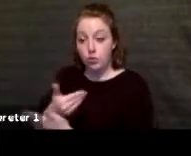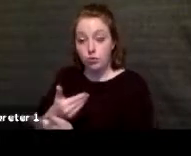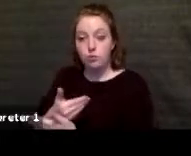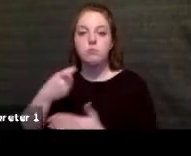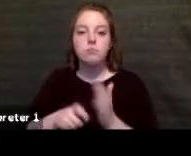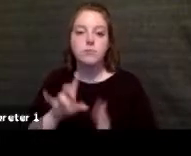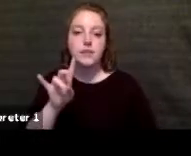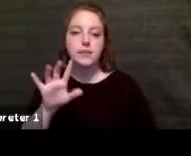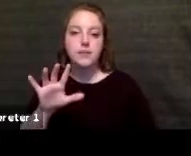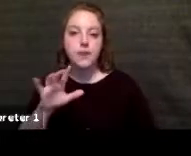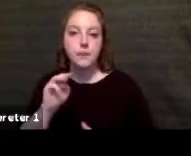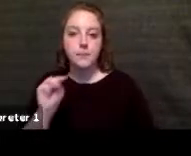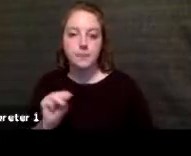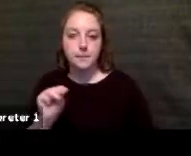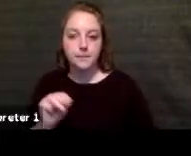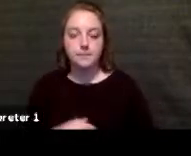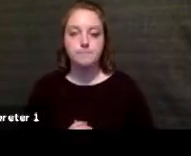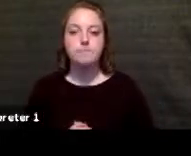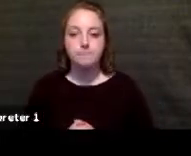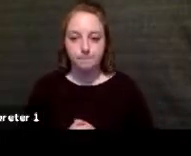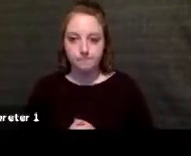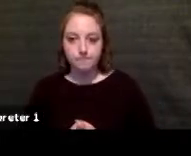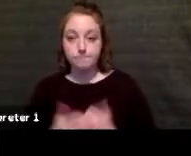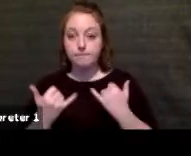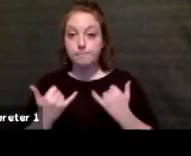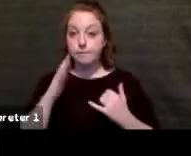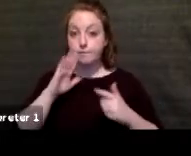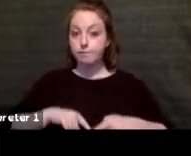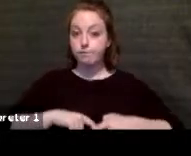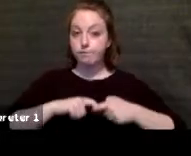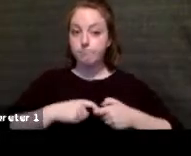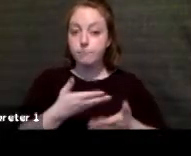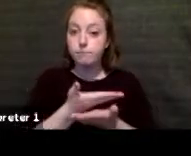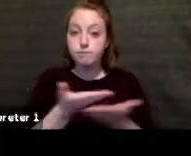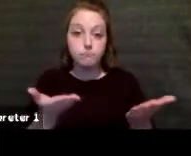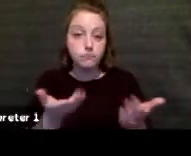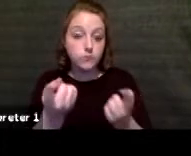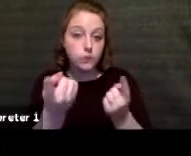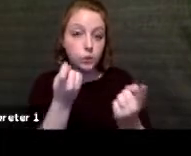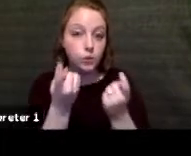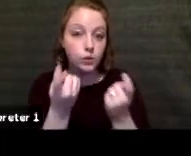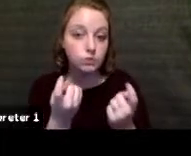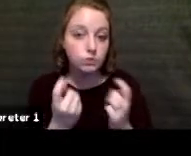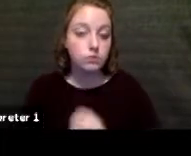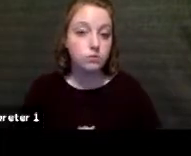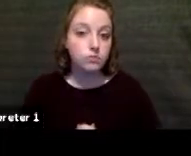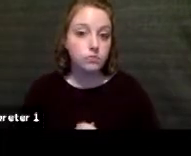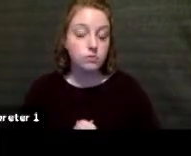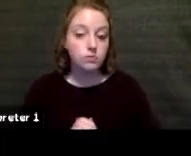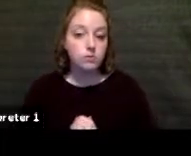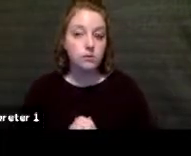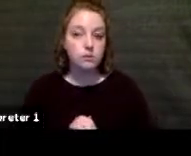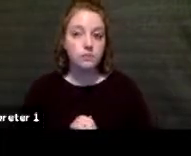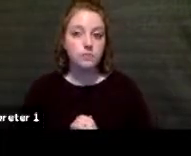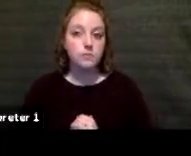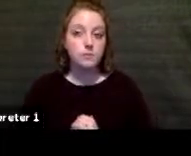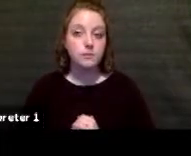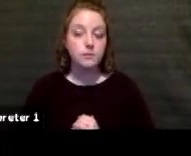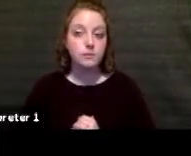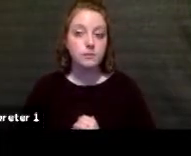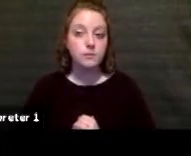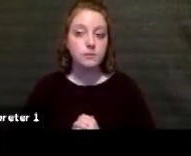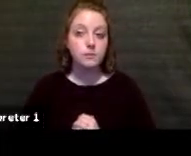So again, we'll take a pause here, uh, and see if there are any questions that you have. Uh, but again, that's, it's based on